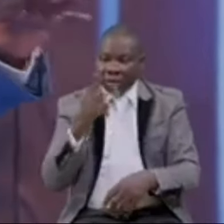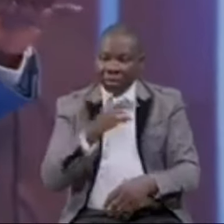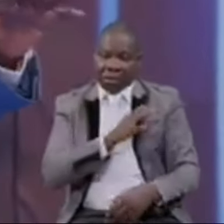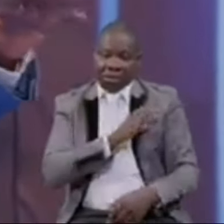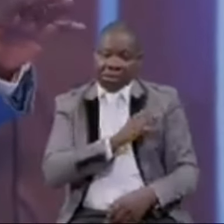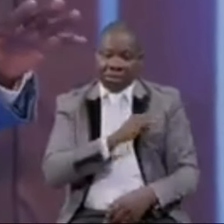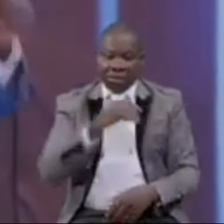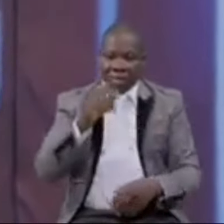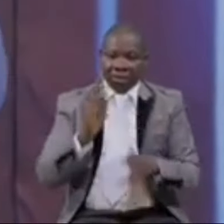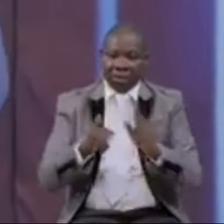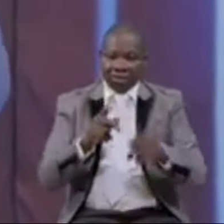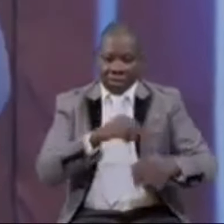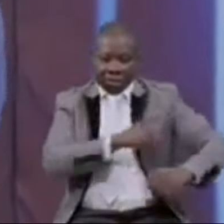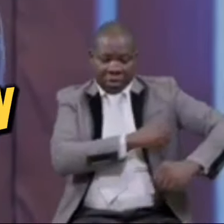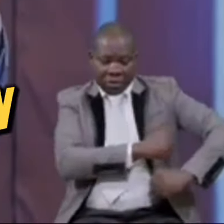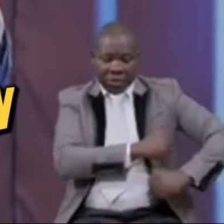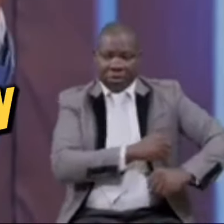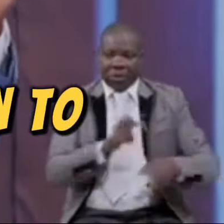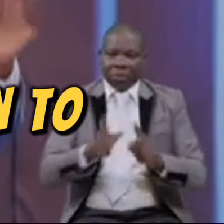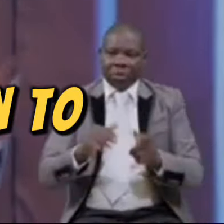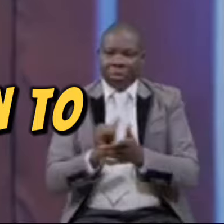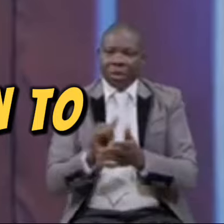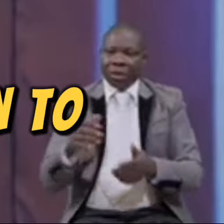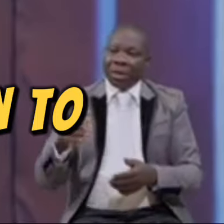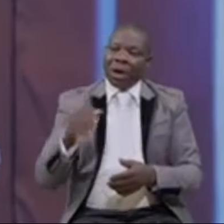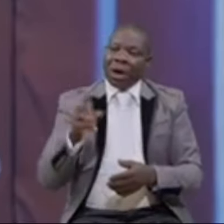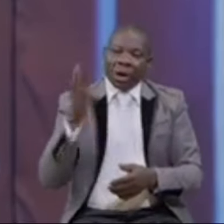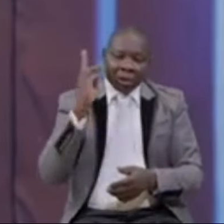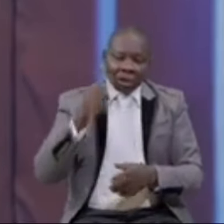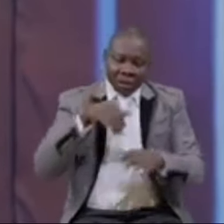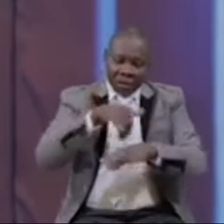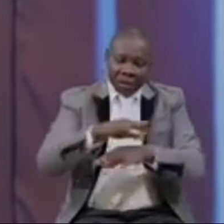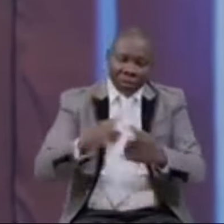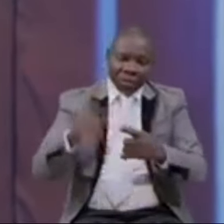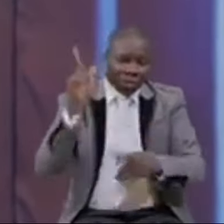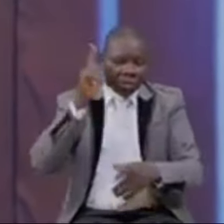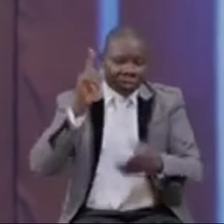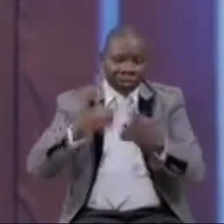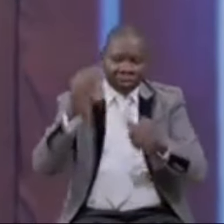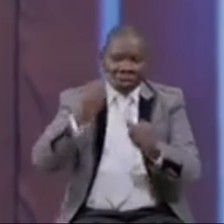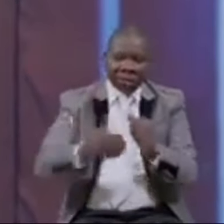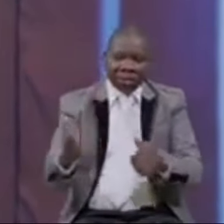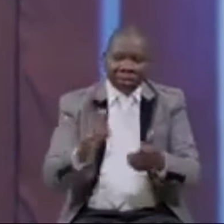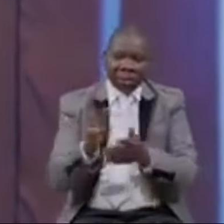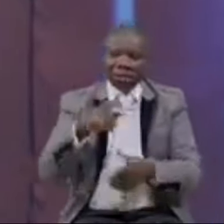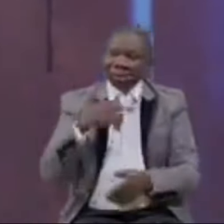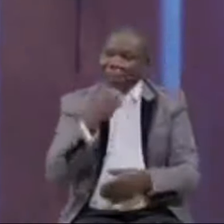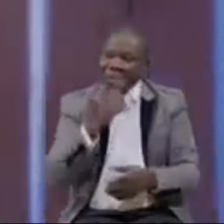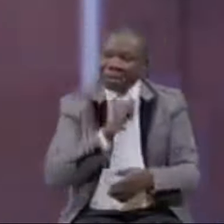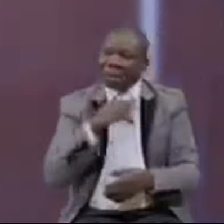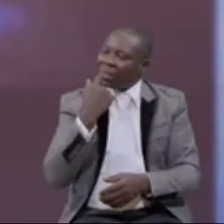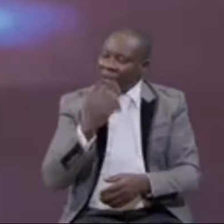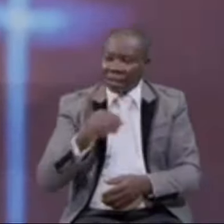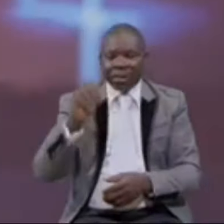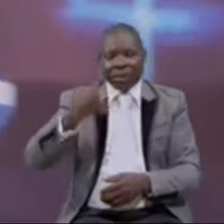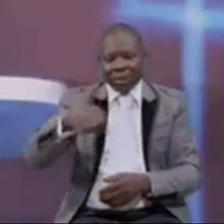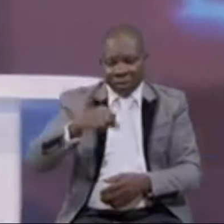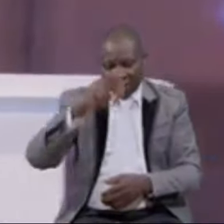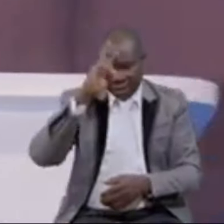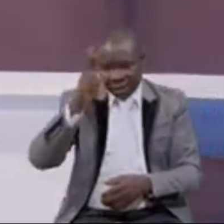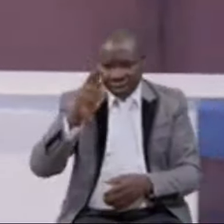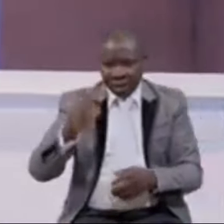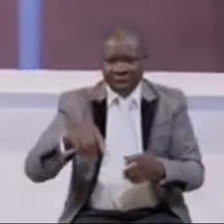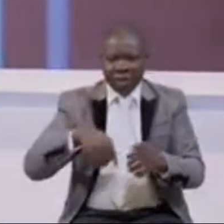that they sent there to listen to everything you say. I said, yes, sir. And so when we